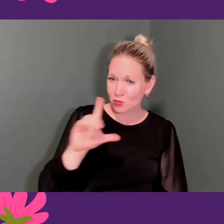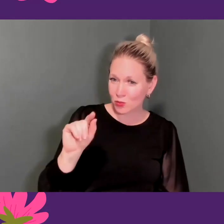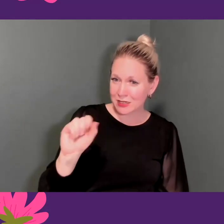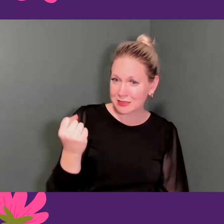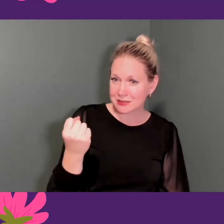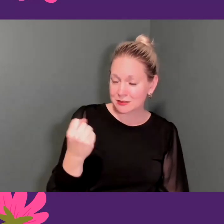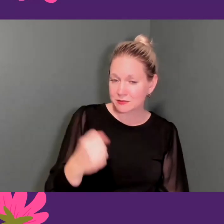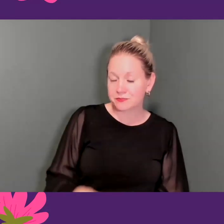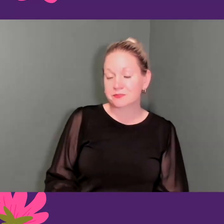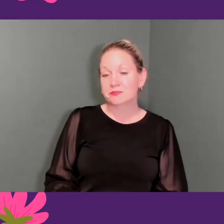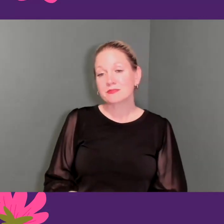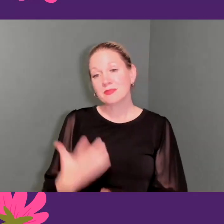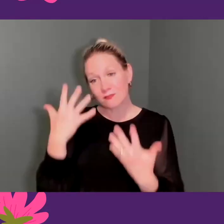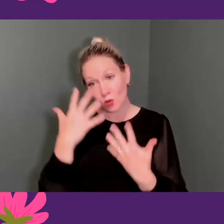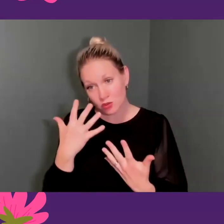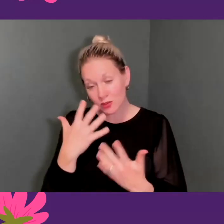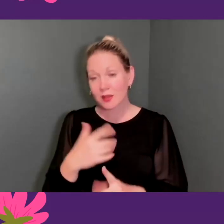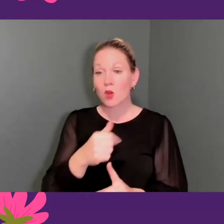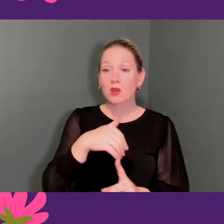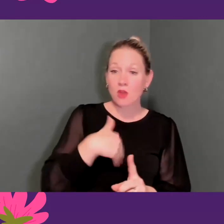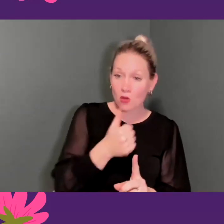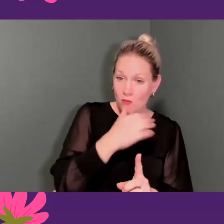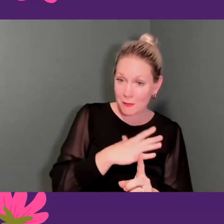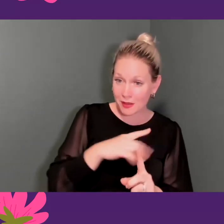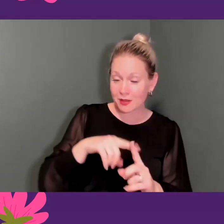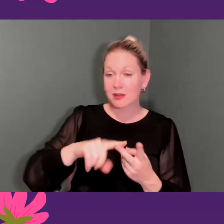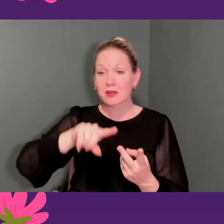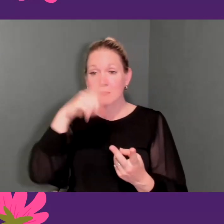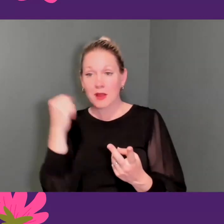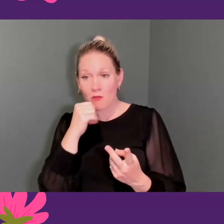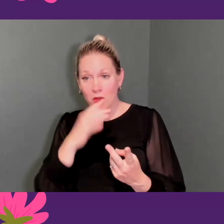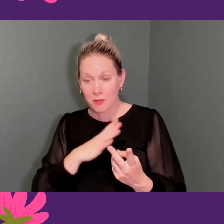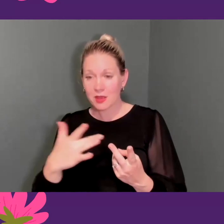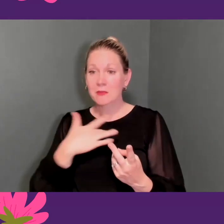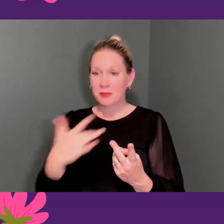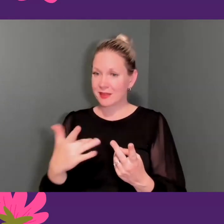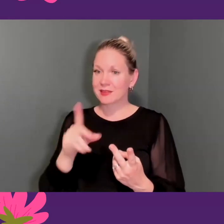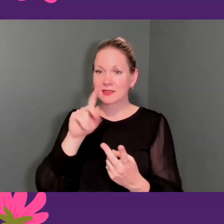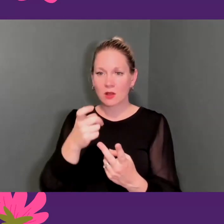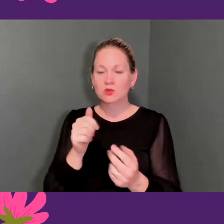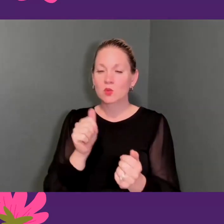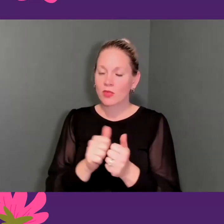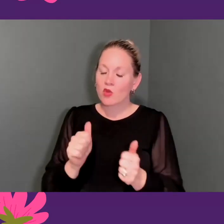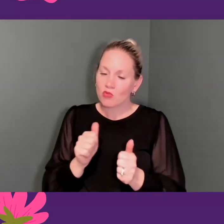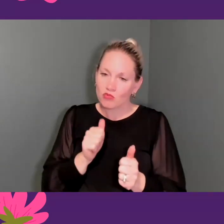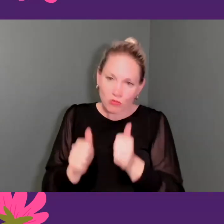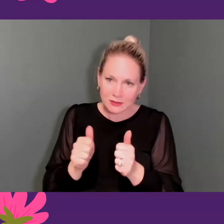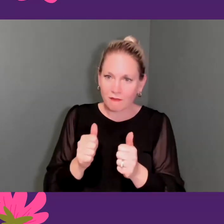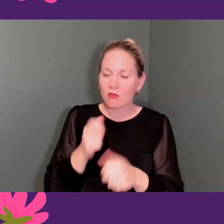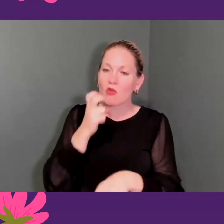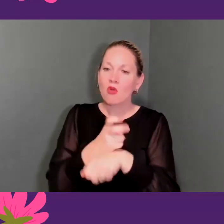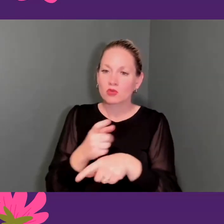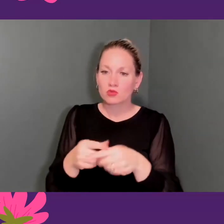Unfortunately, younger women, and particularly Black women, are diagnosed with the more aggressive, hard-to-treat cancers,